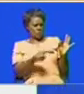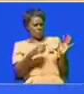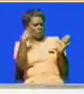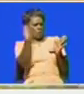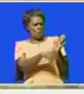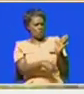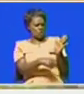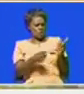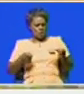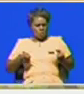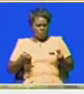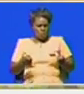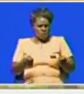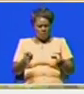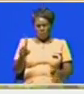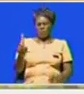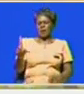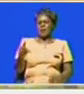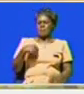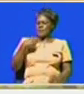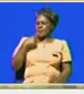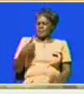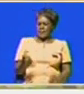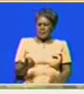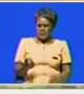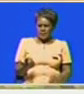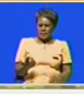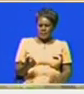cost of a wheelbarrow. I said,